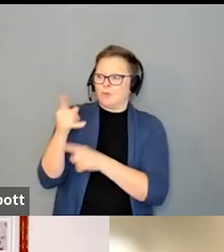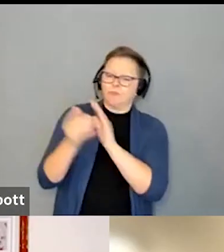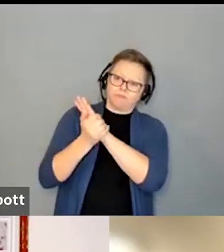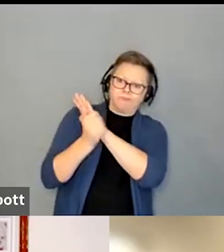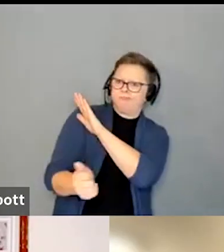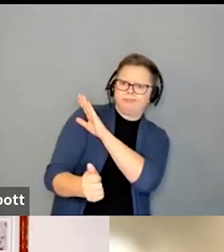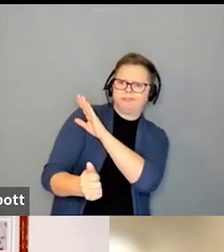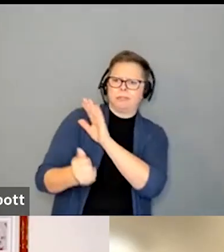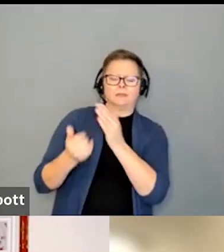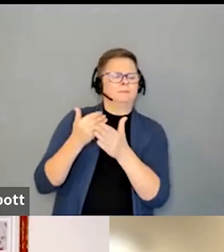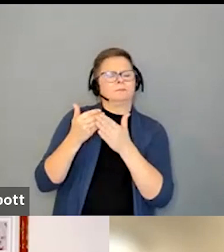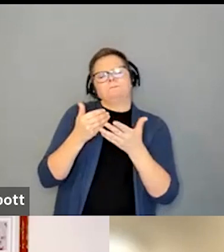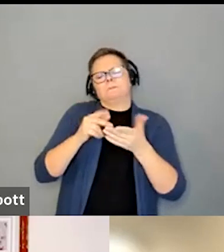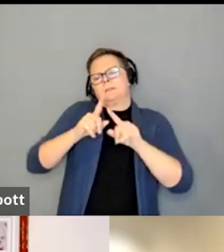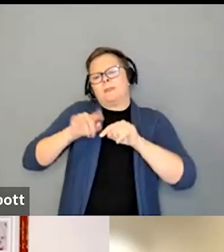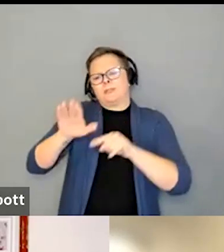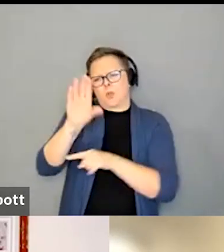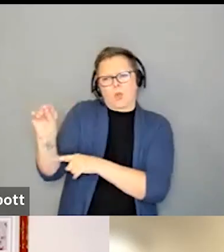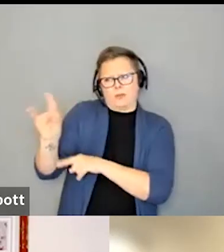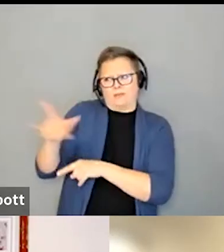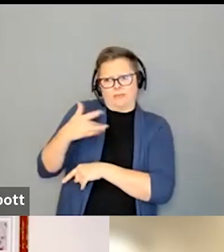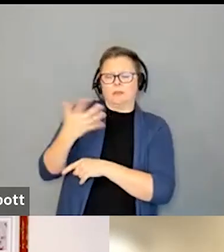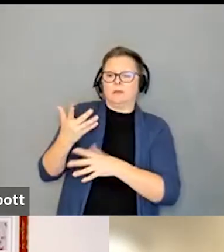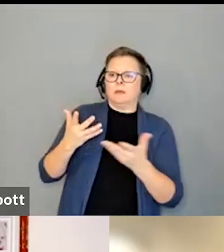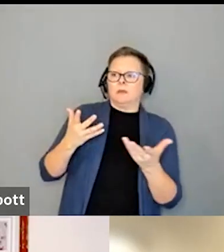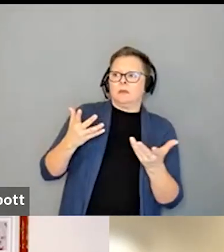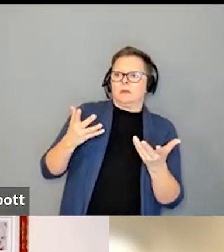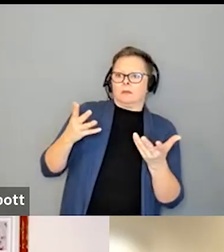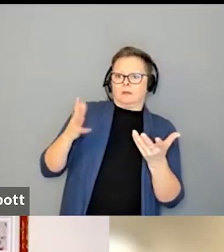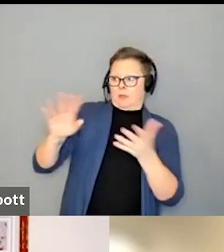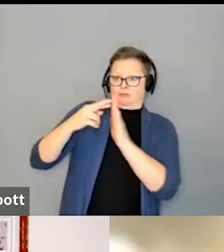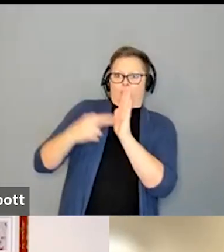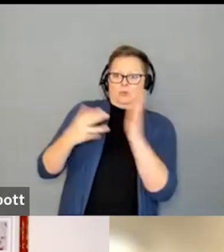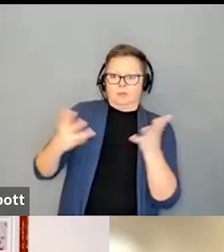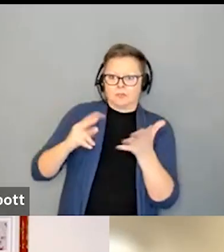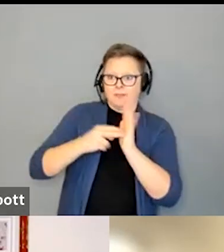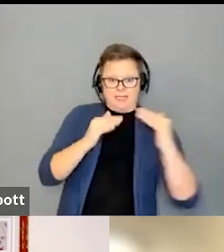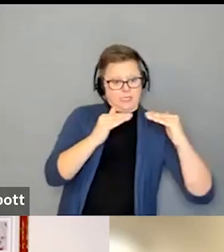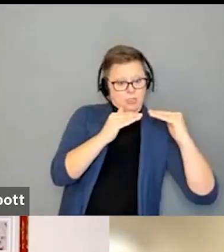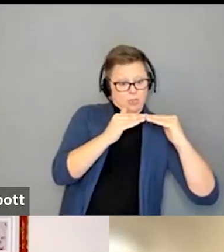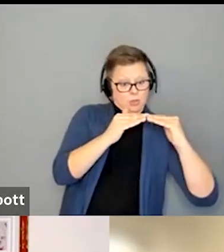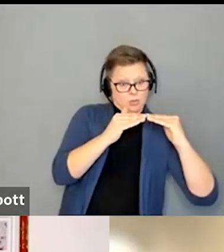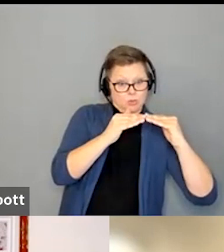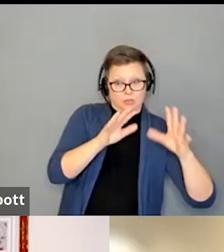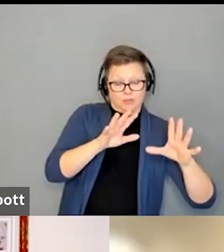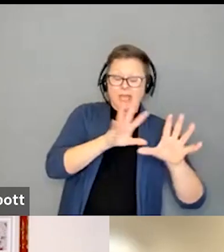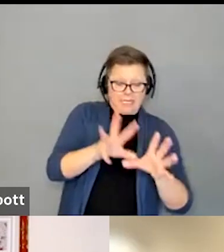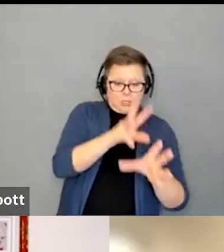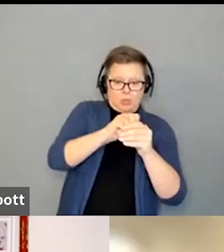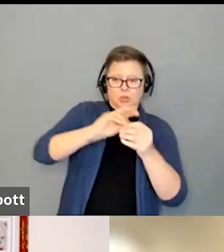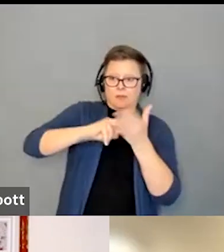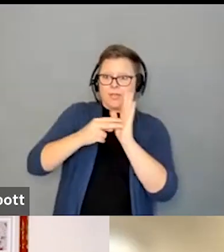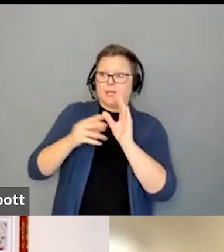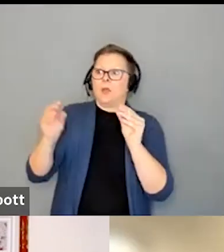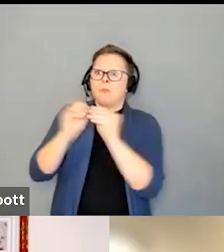have, then the argument that needs to be made is inclusion equals greater productivity, right?